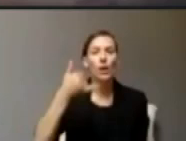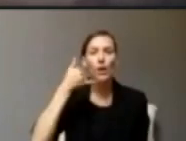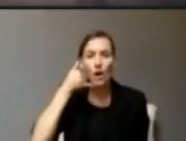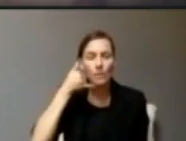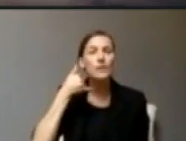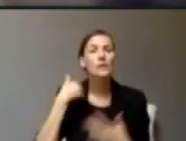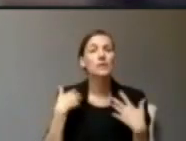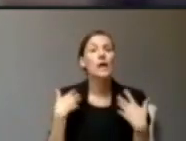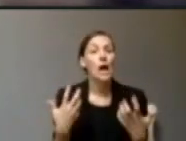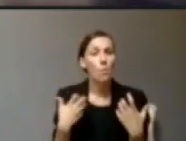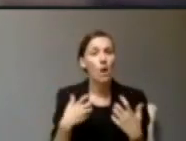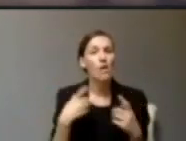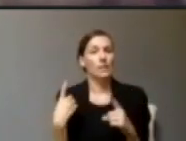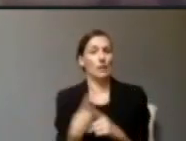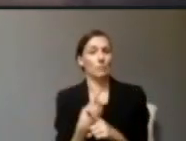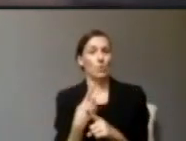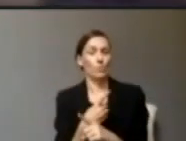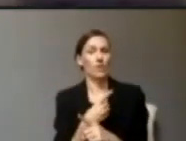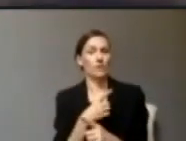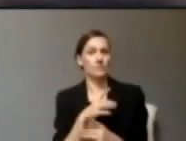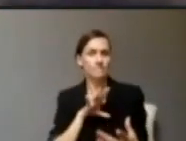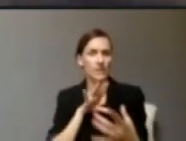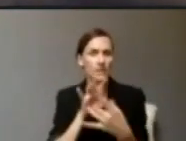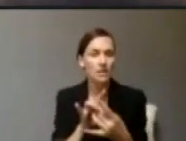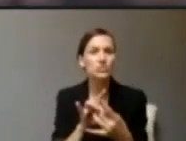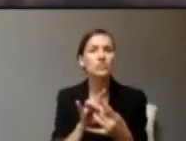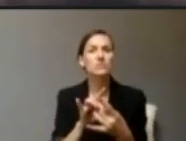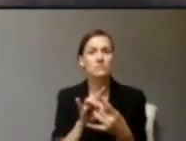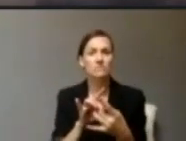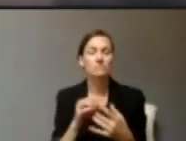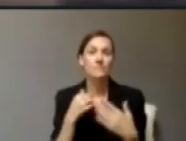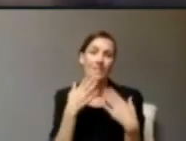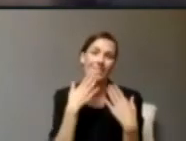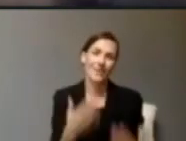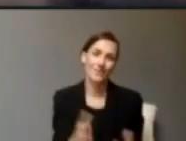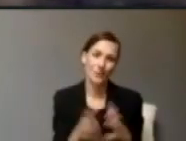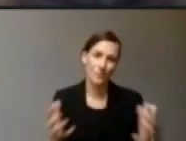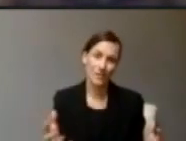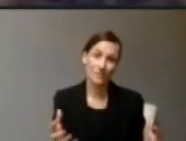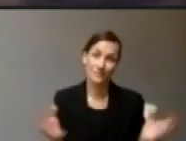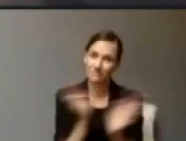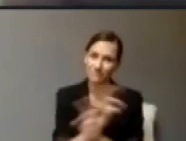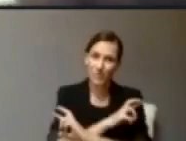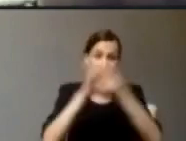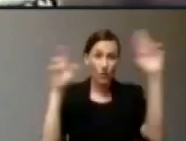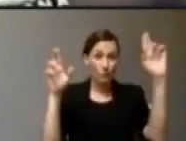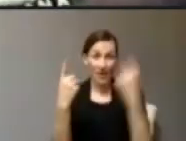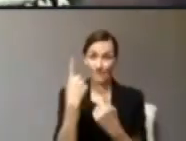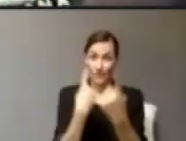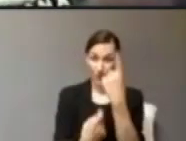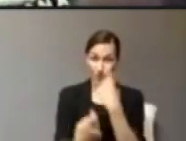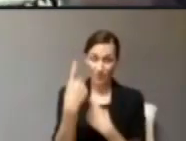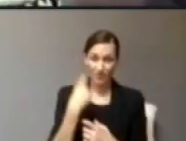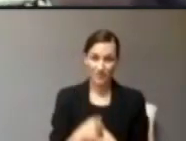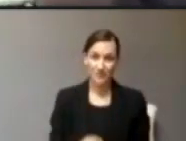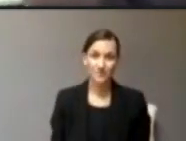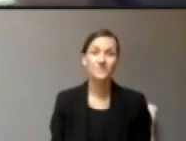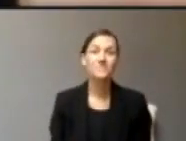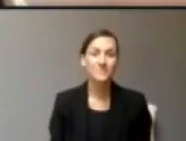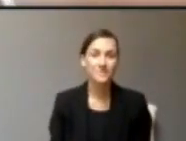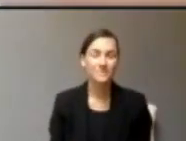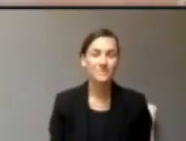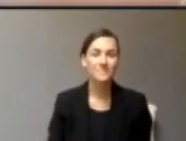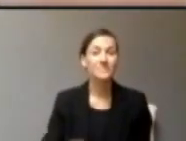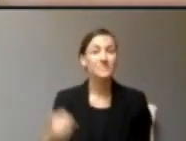the appropriate connections, and thank you very much. We're ready to take questions. Yes, thank